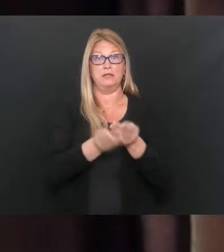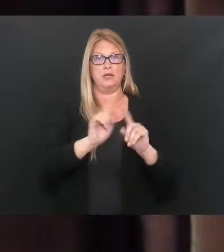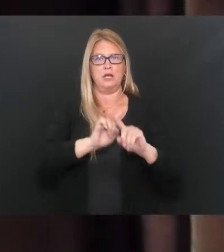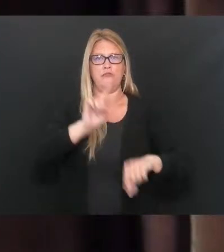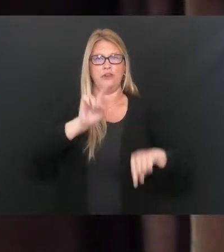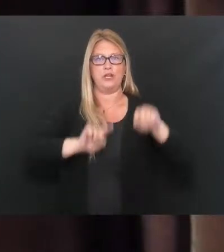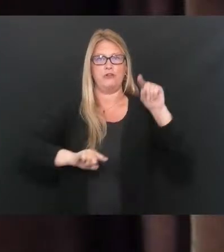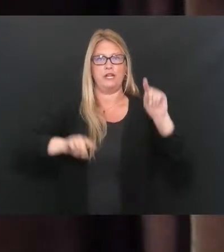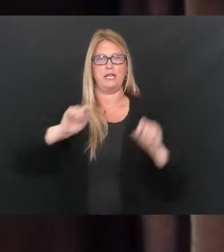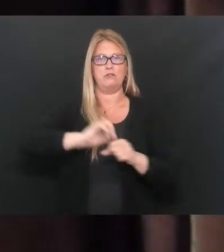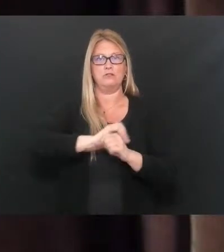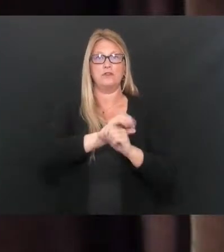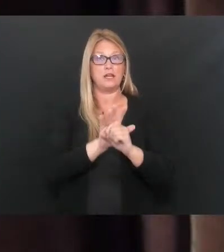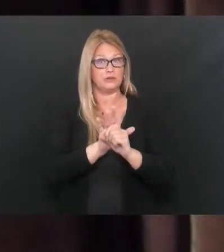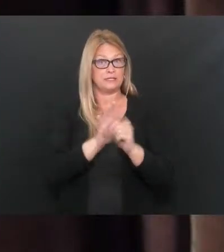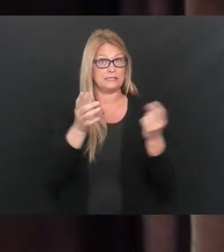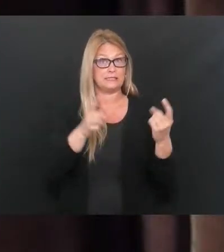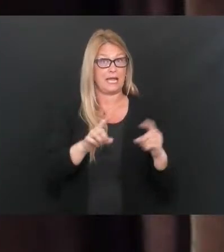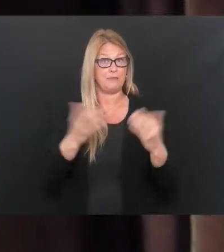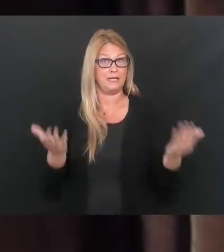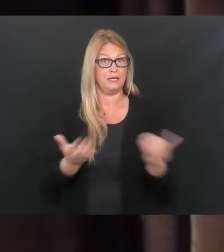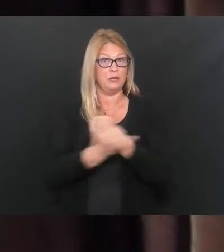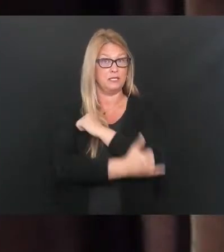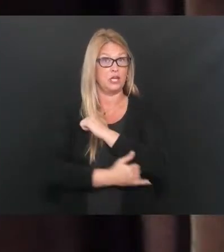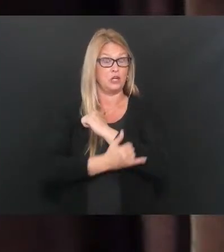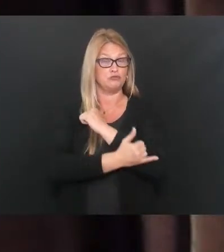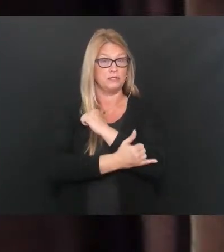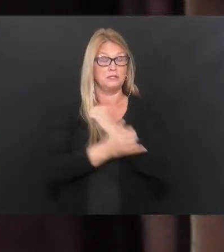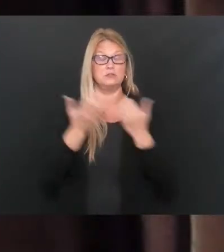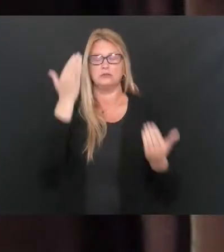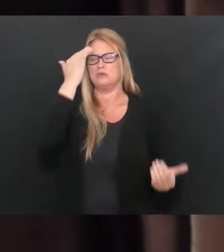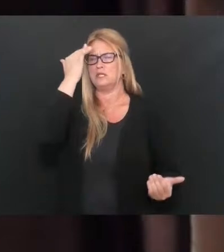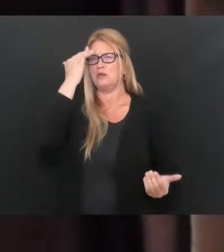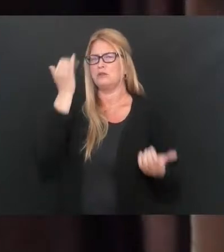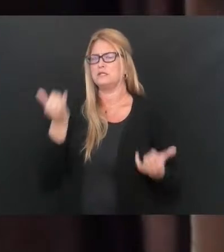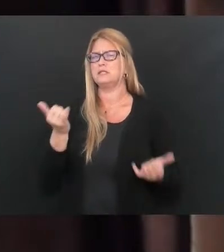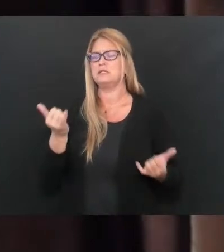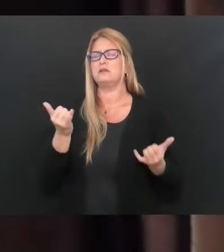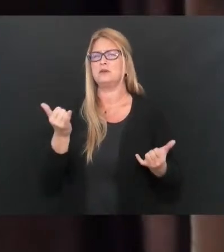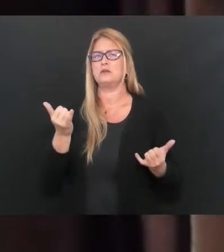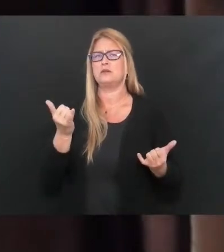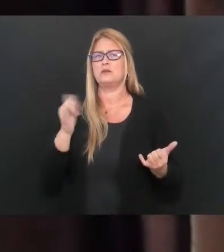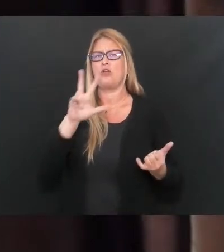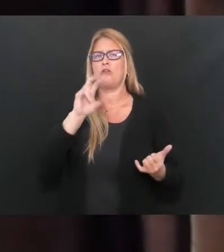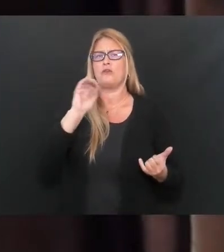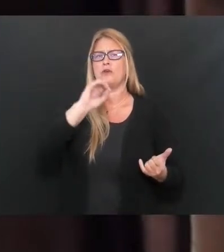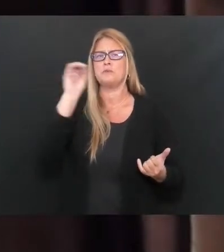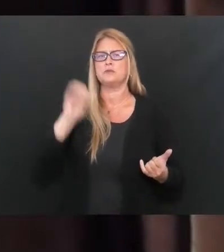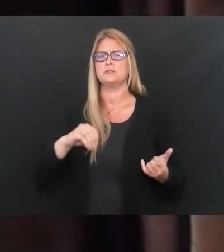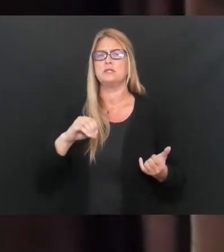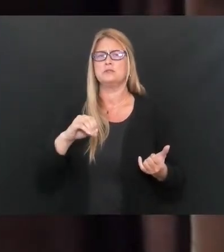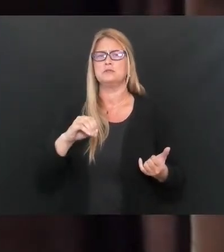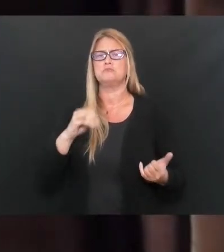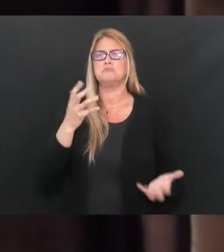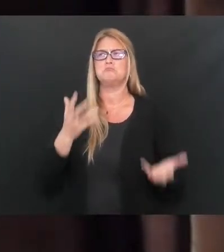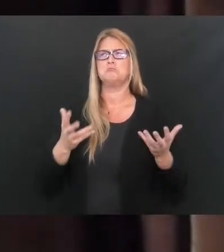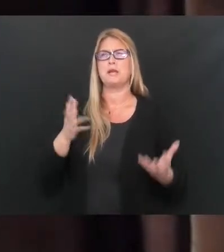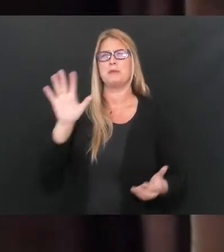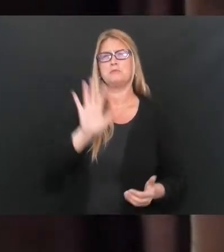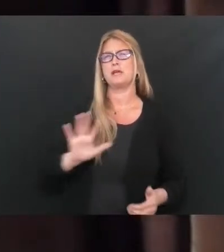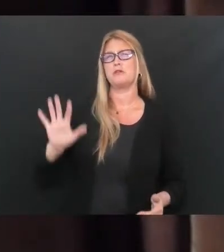our country. And we know today that at least 30%, probably more